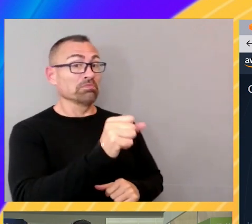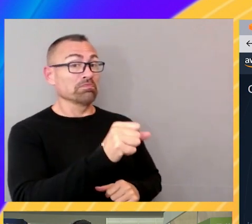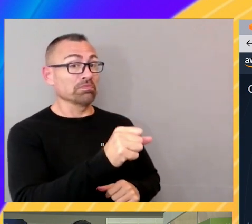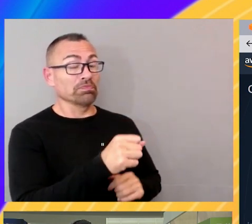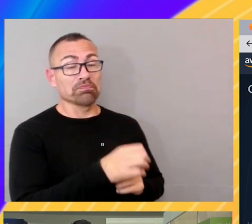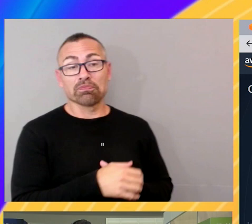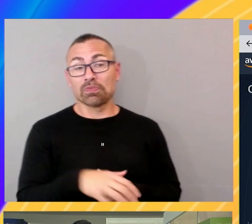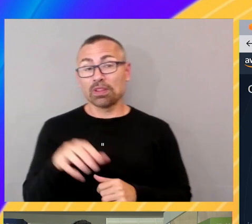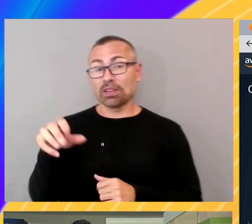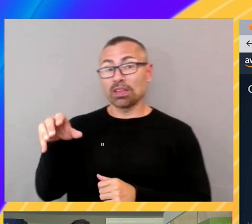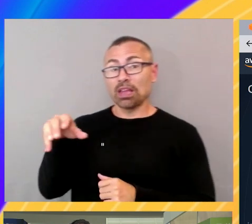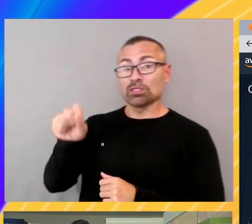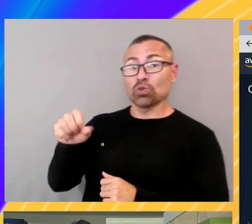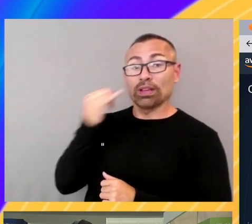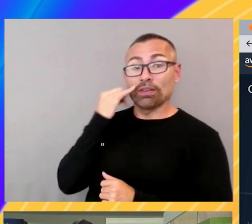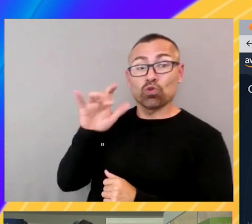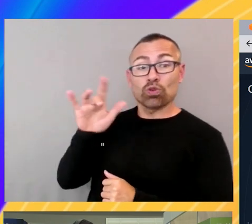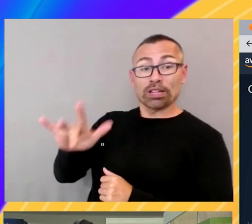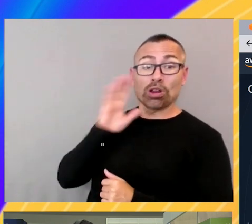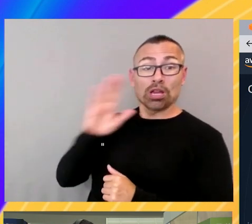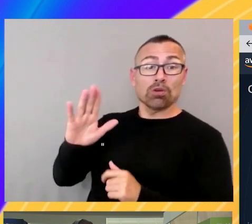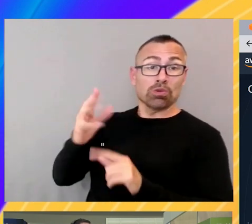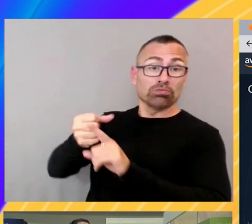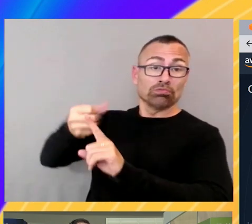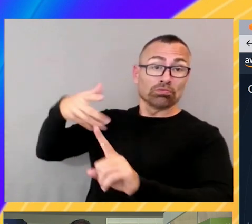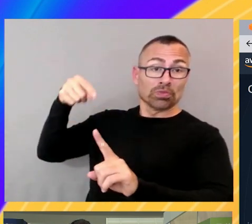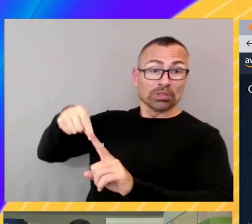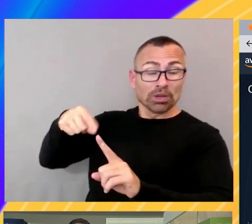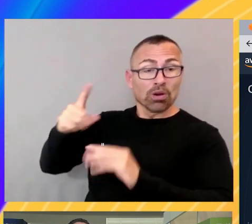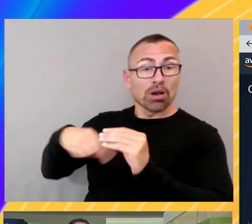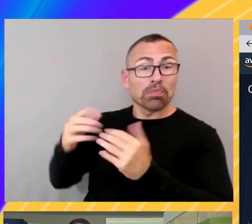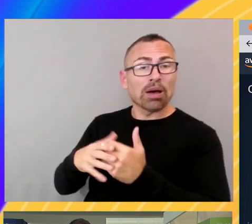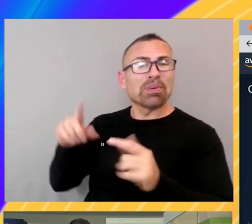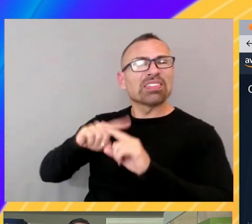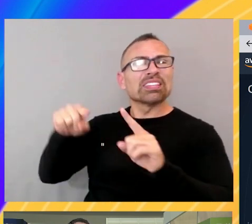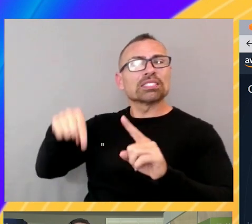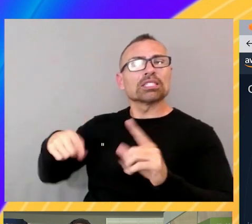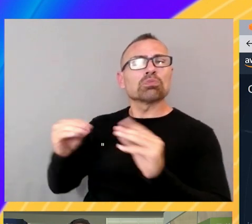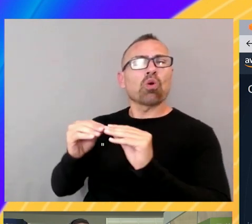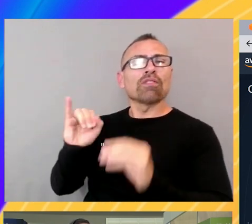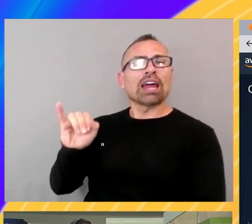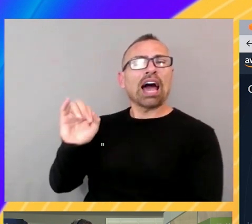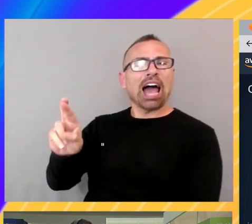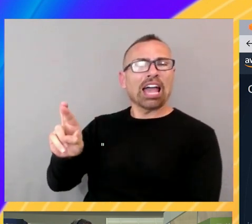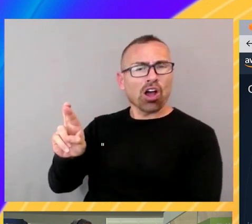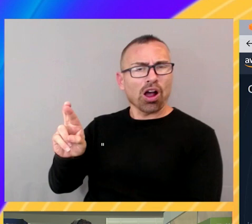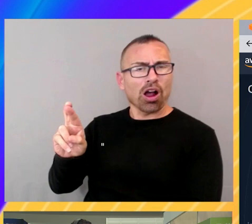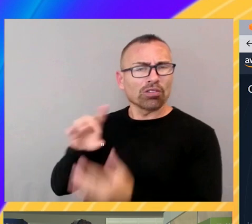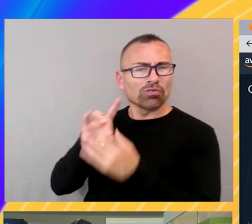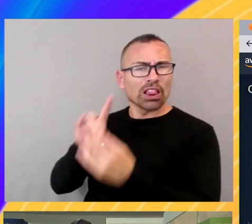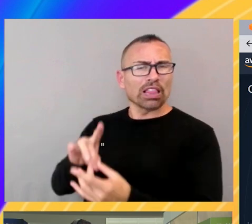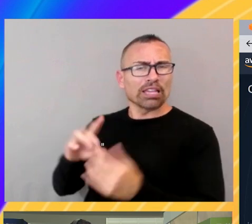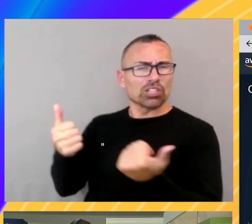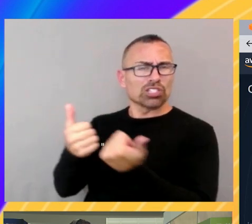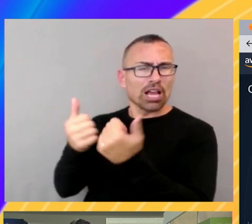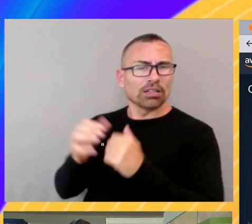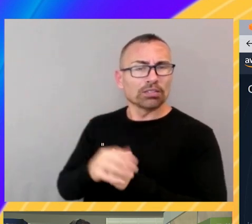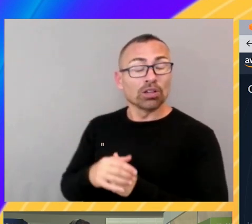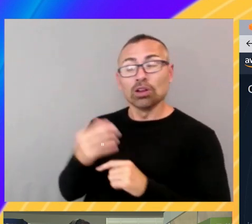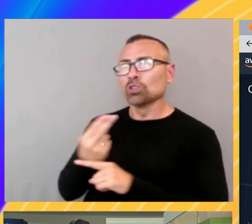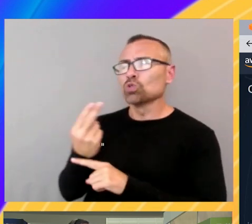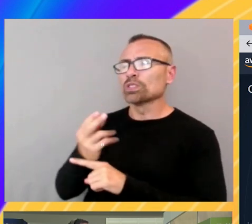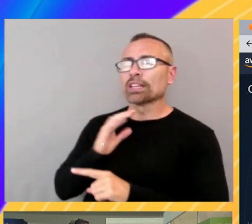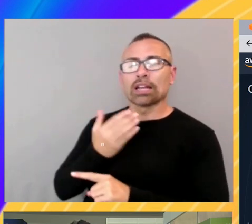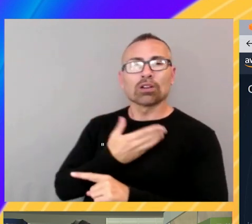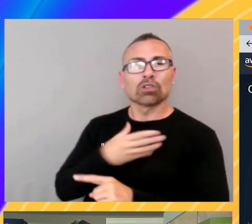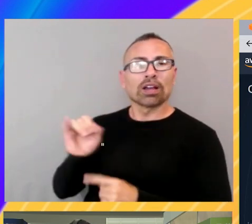it's about. But this one is going to be more of an IR-related challenge. So it's going to be, using our IR